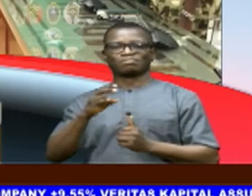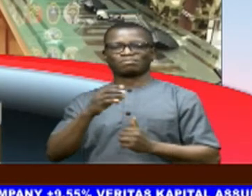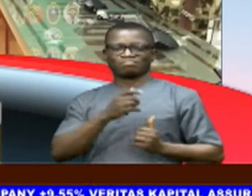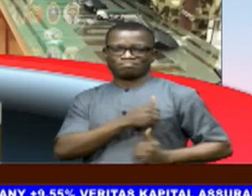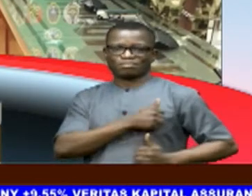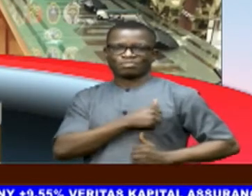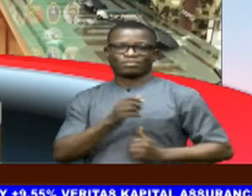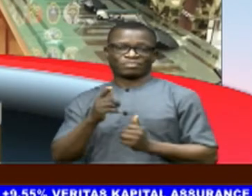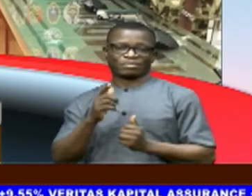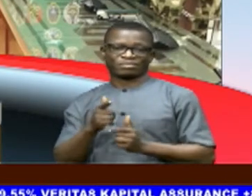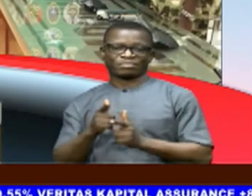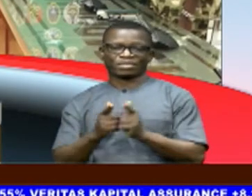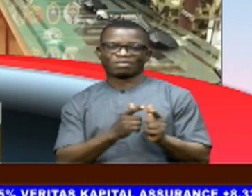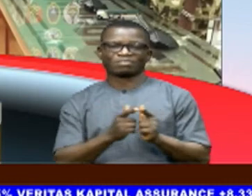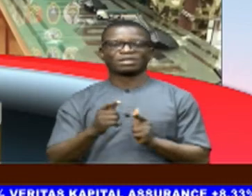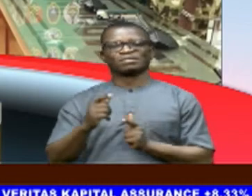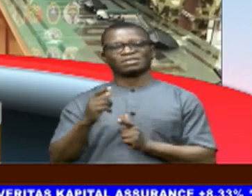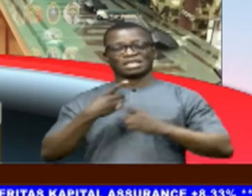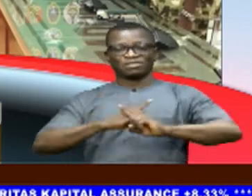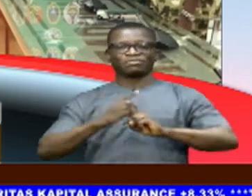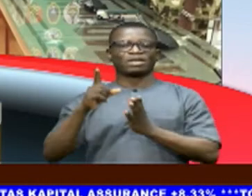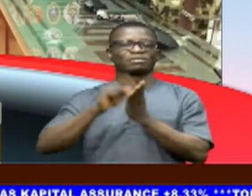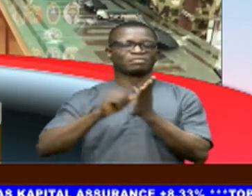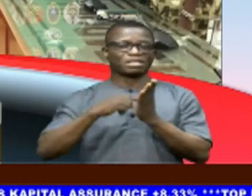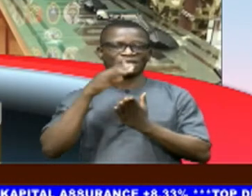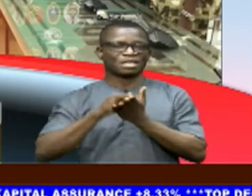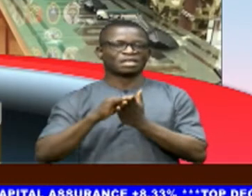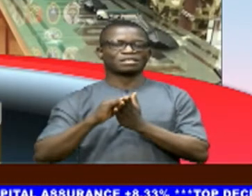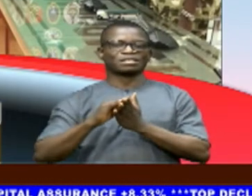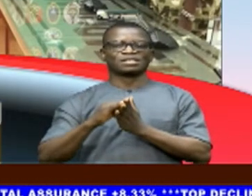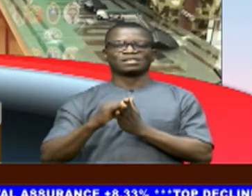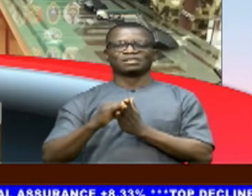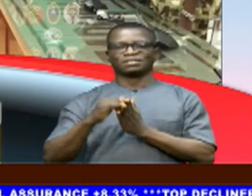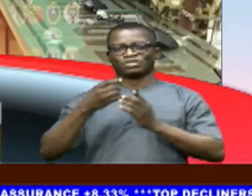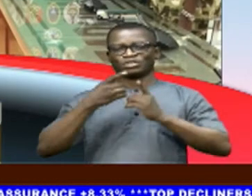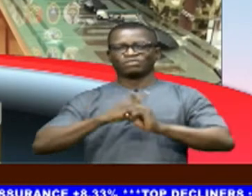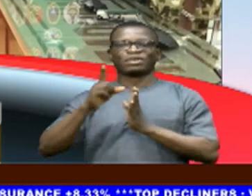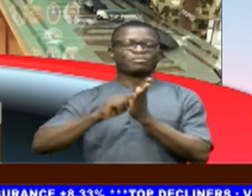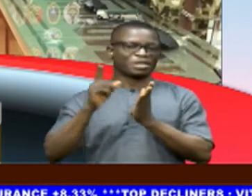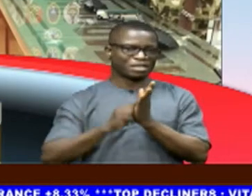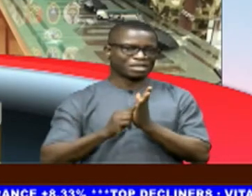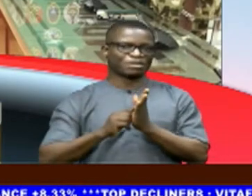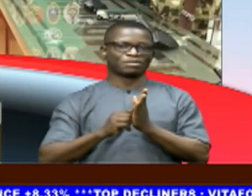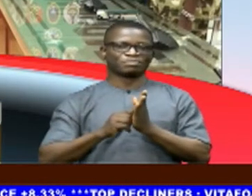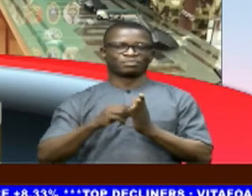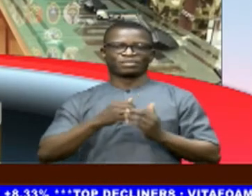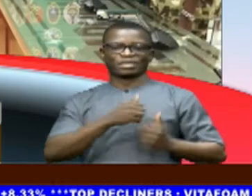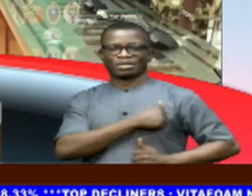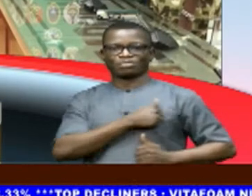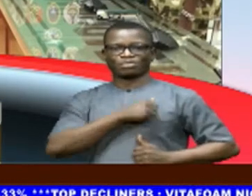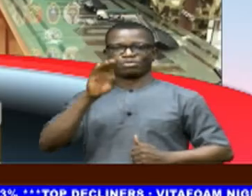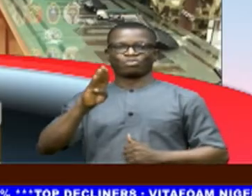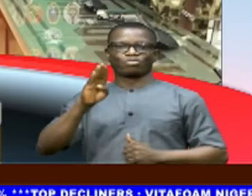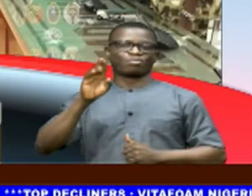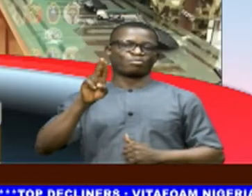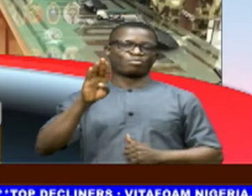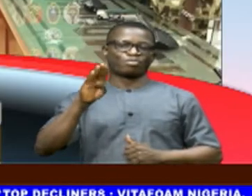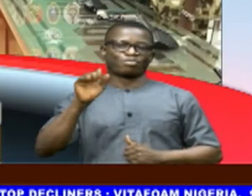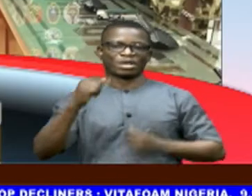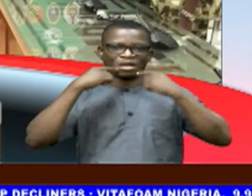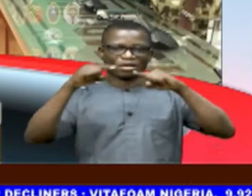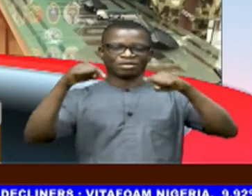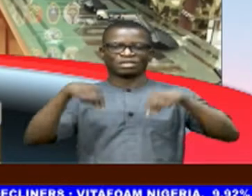Defense correspondent Ismail Musa reports that the Director, Defense Media Operations, Major General Edward Buba, announced this at a